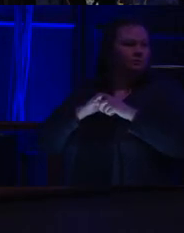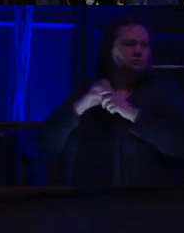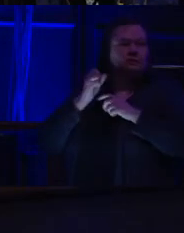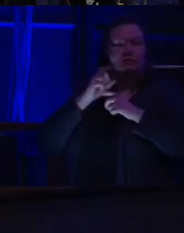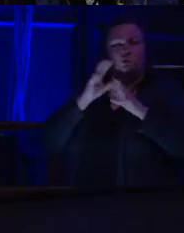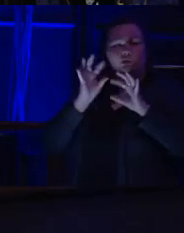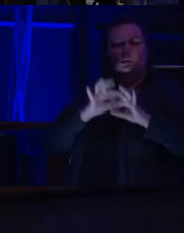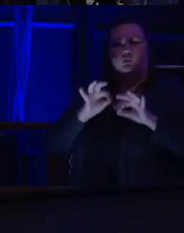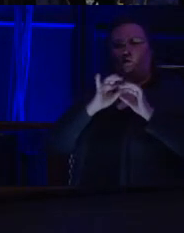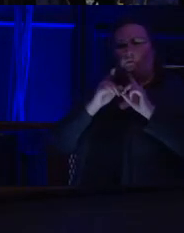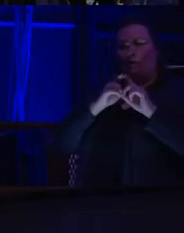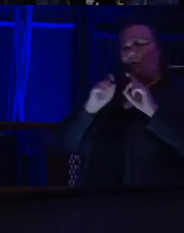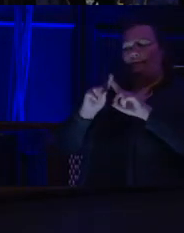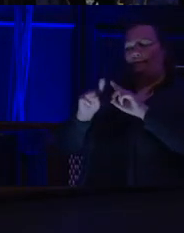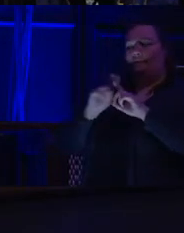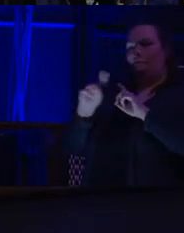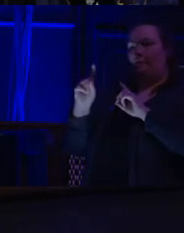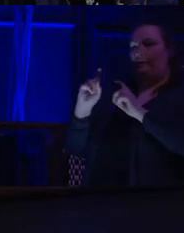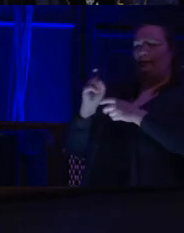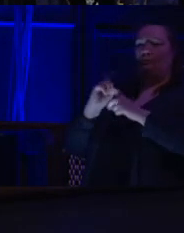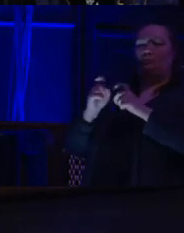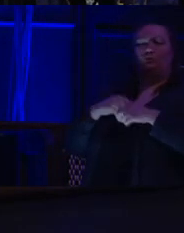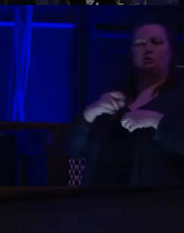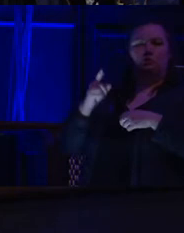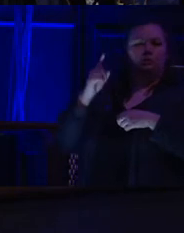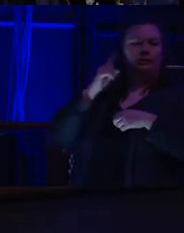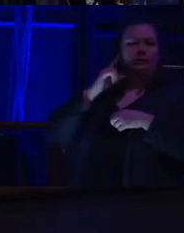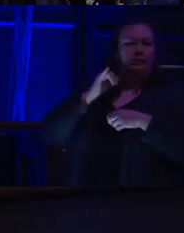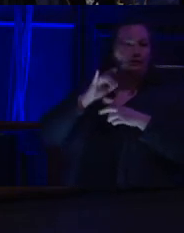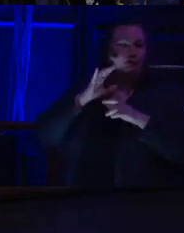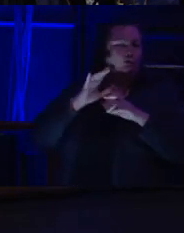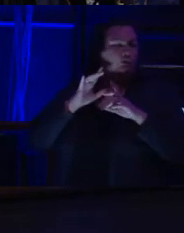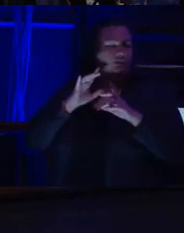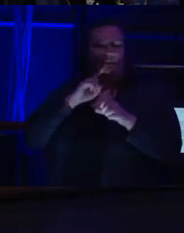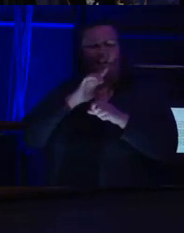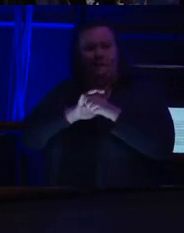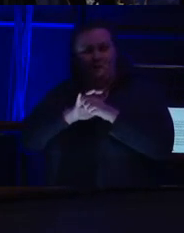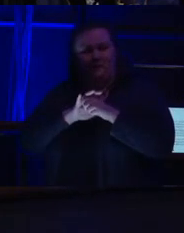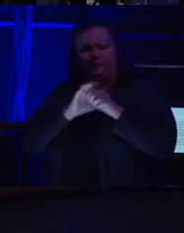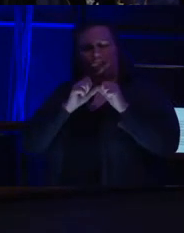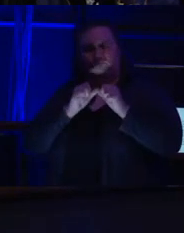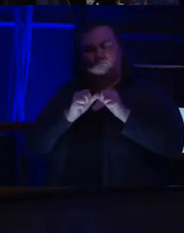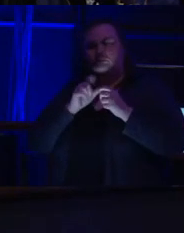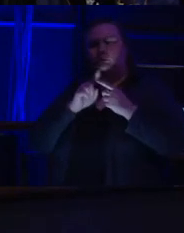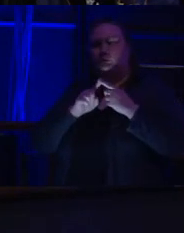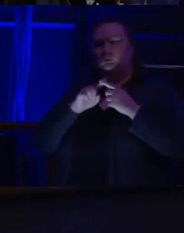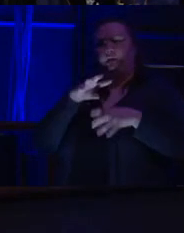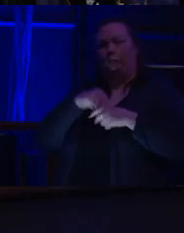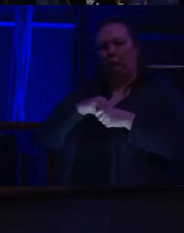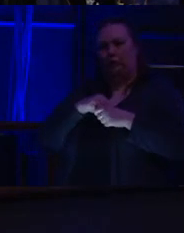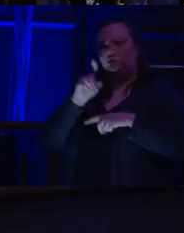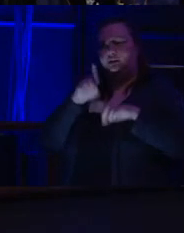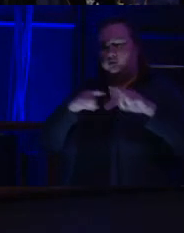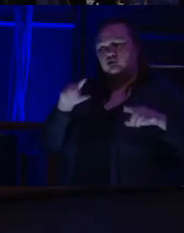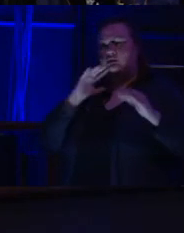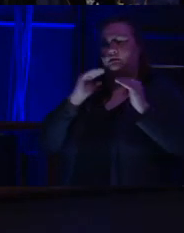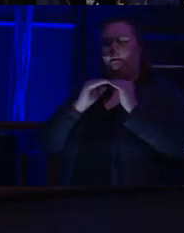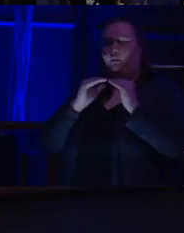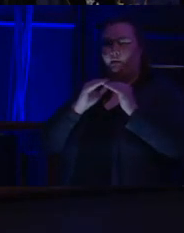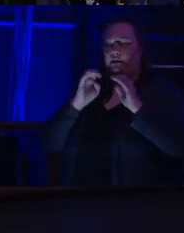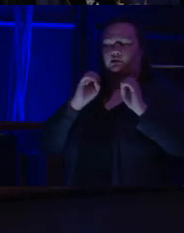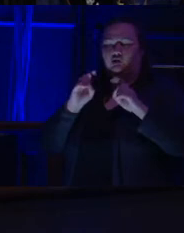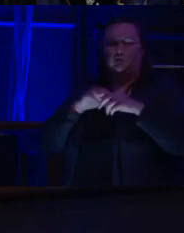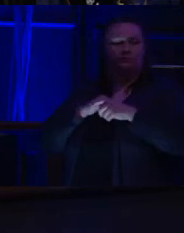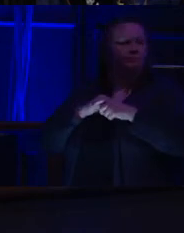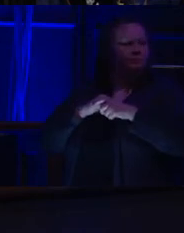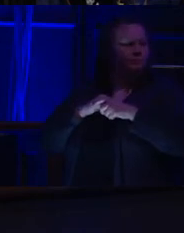across all these contributions, you hear an unwavering commitment to inclusion, diversity, equity, and